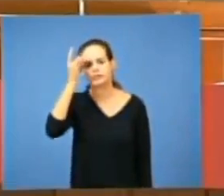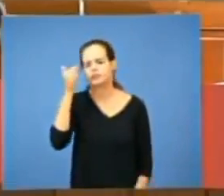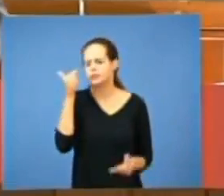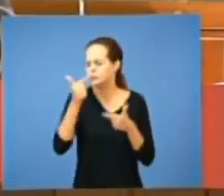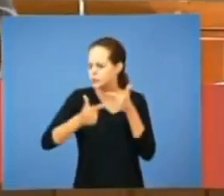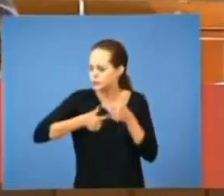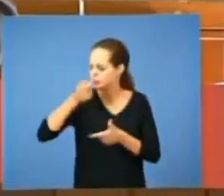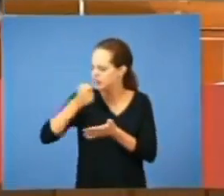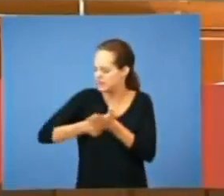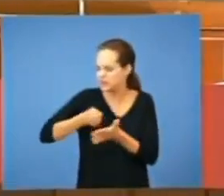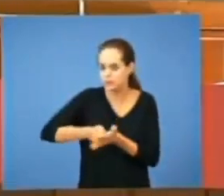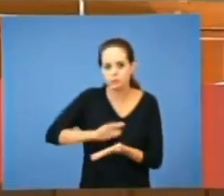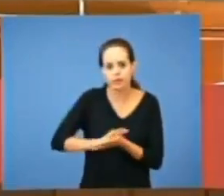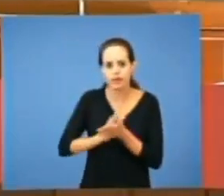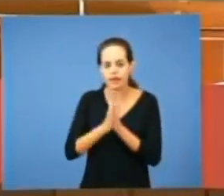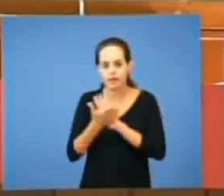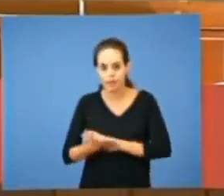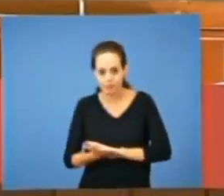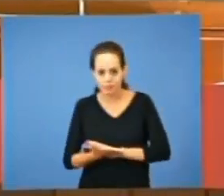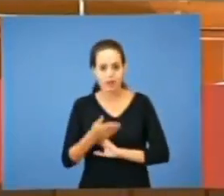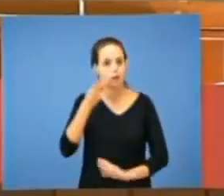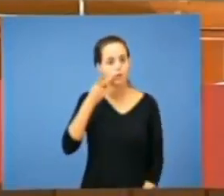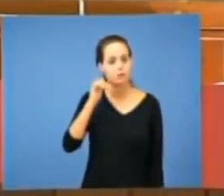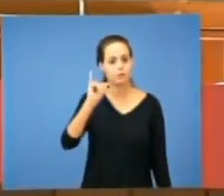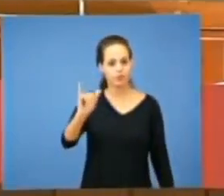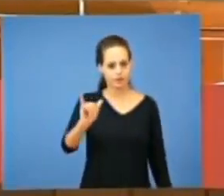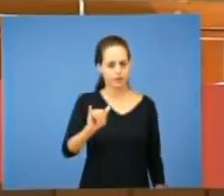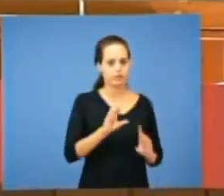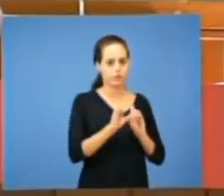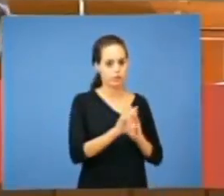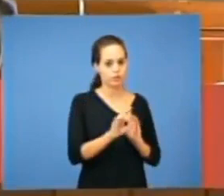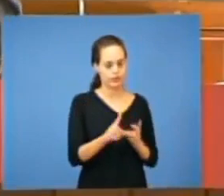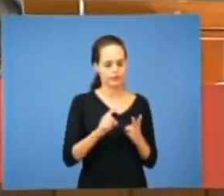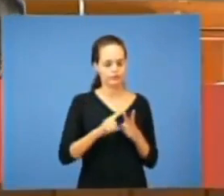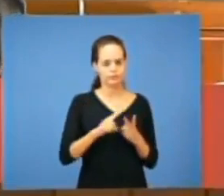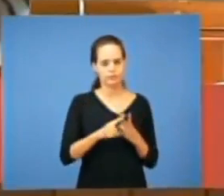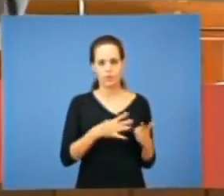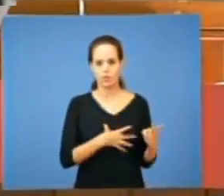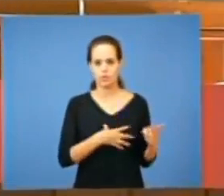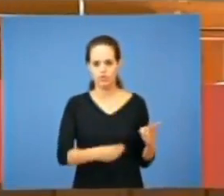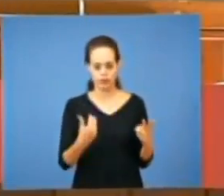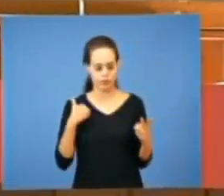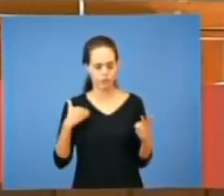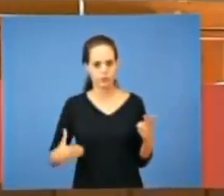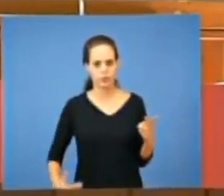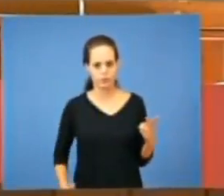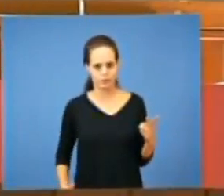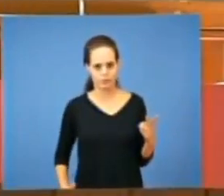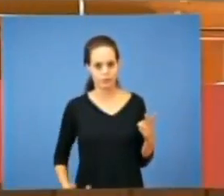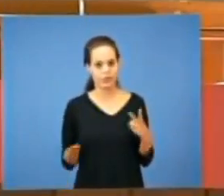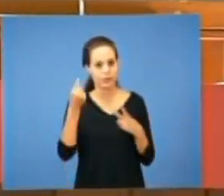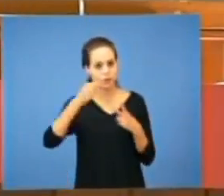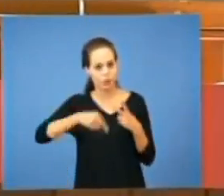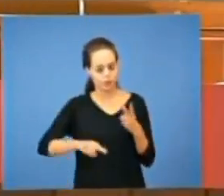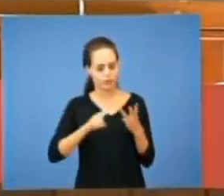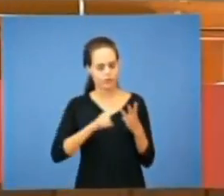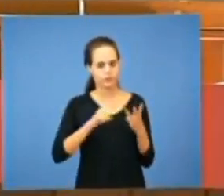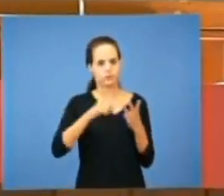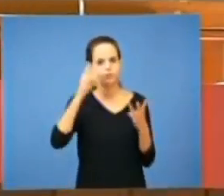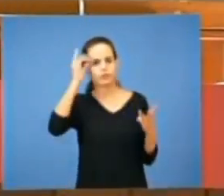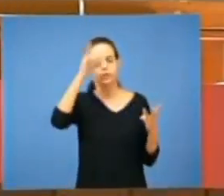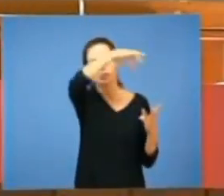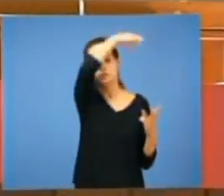Word, against the Son, against the Father, the doctrine, against the Son, the body, and against the Holy